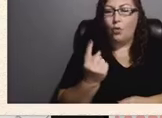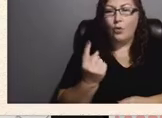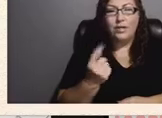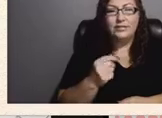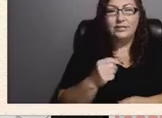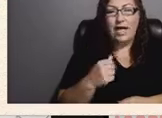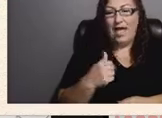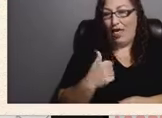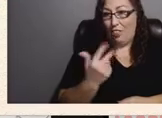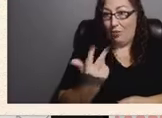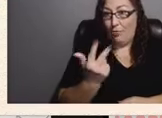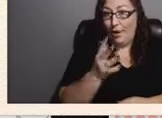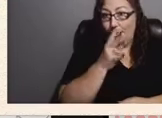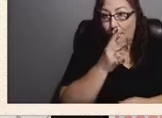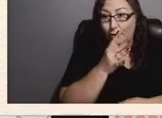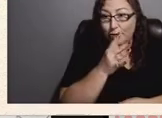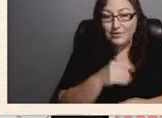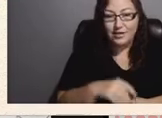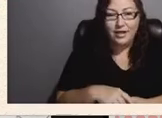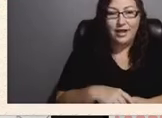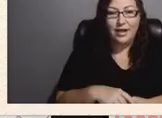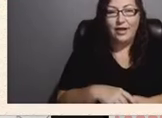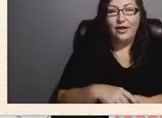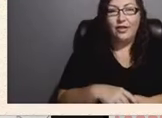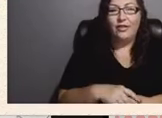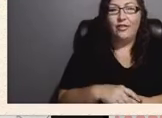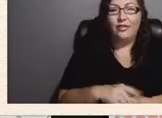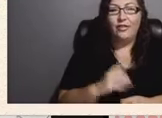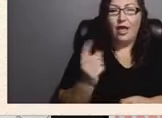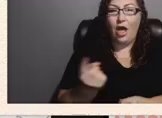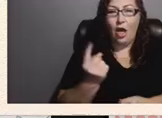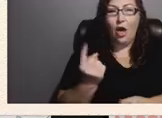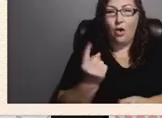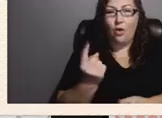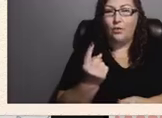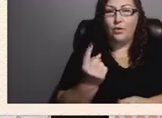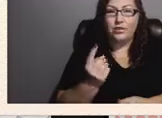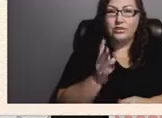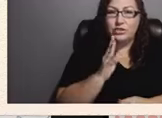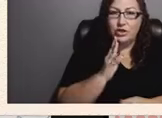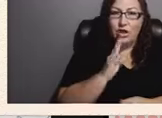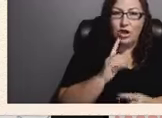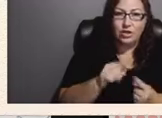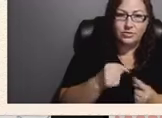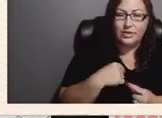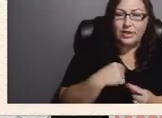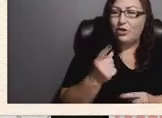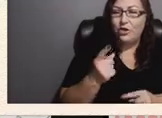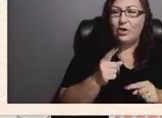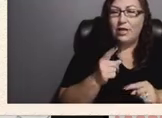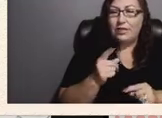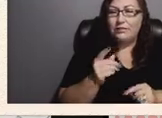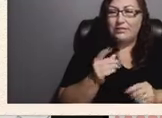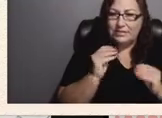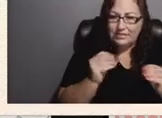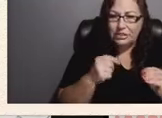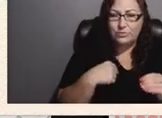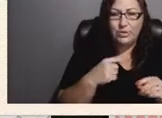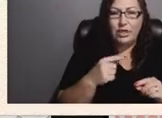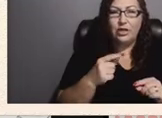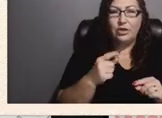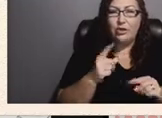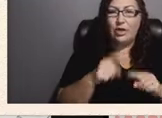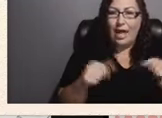you're gonna go out with us. The thing is that you can't be afraid of this